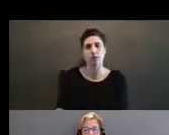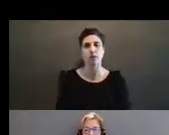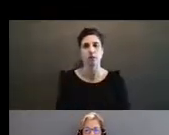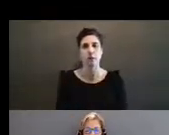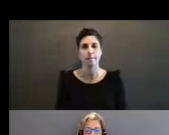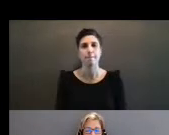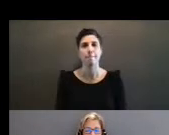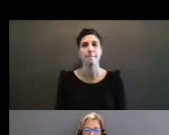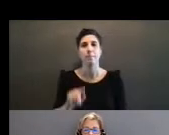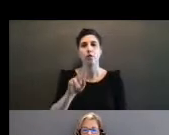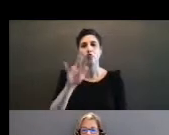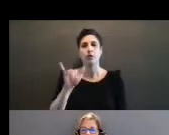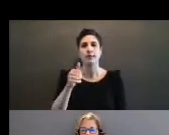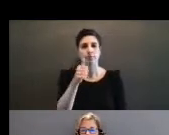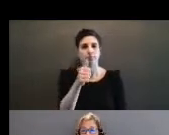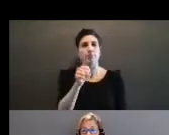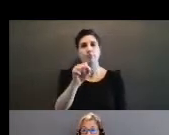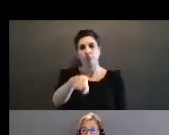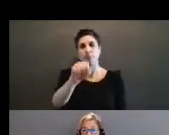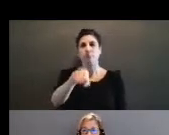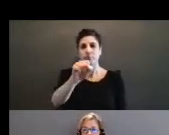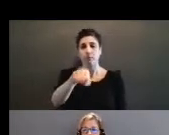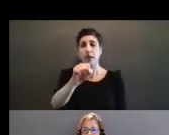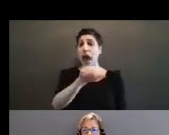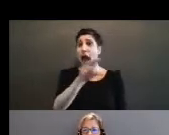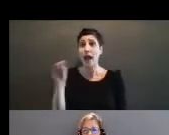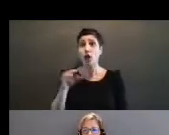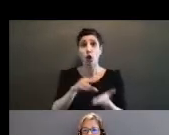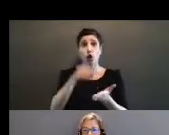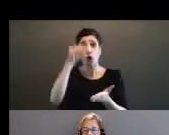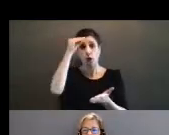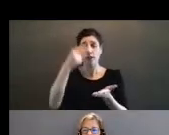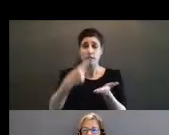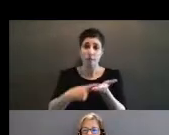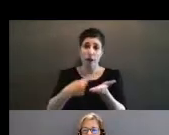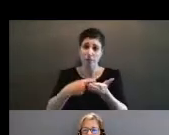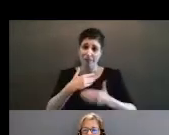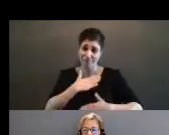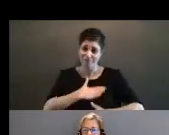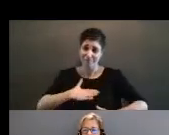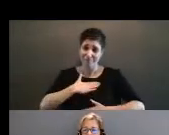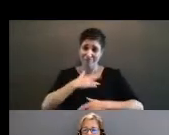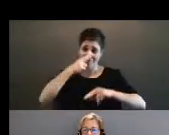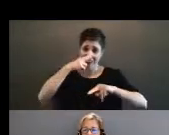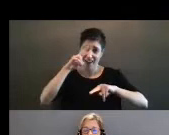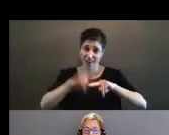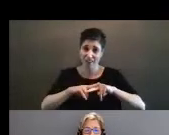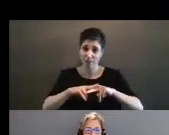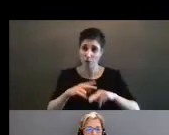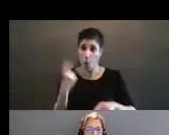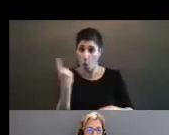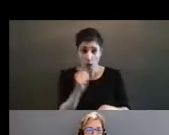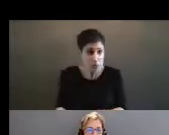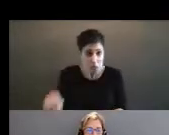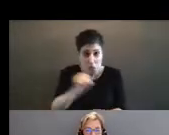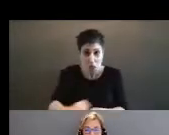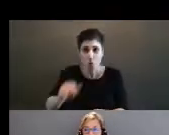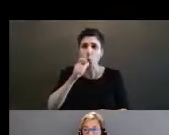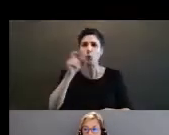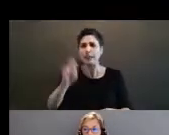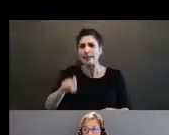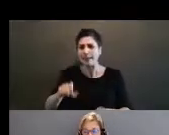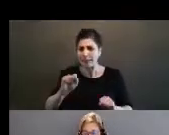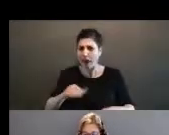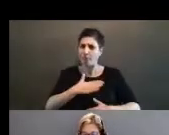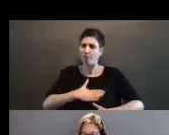that idea. Learning doesn't always have to be hard work, right? Sometimes it can be enjoyable and fun. Okay, so I'm going